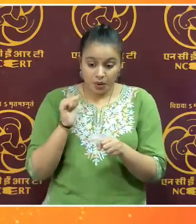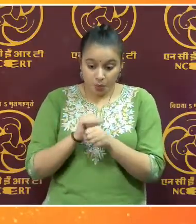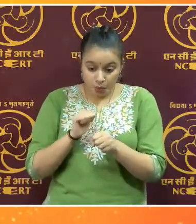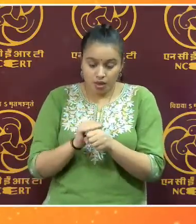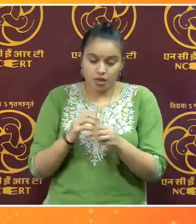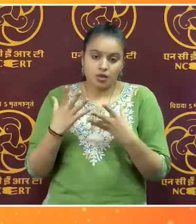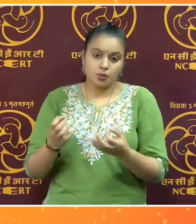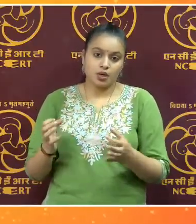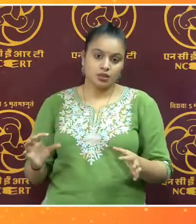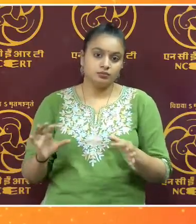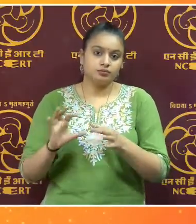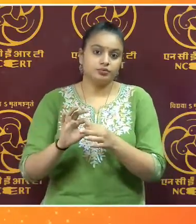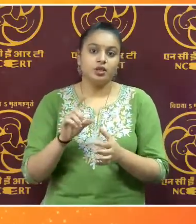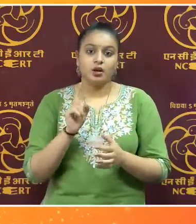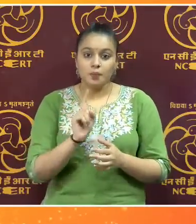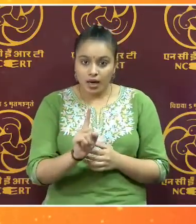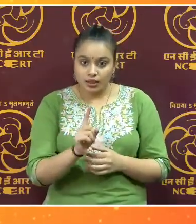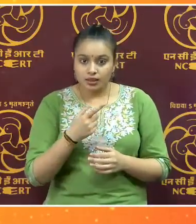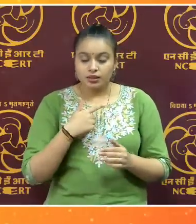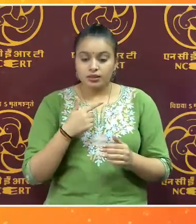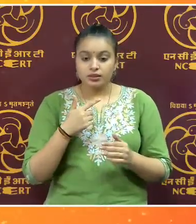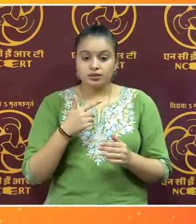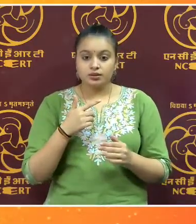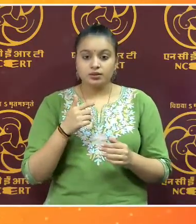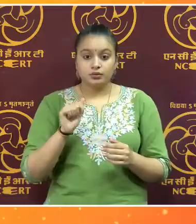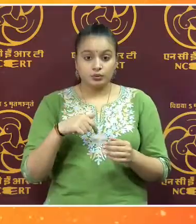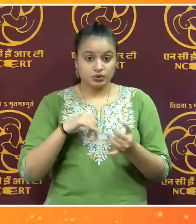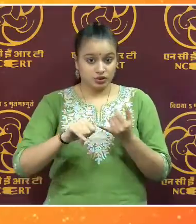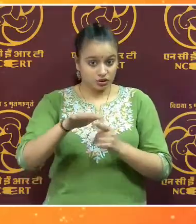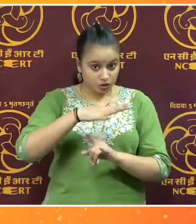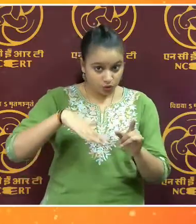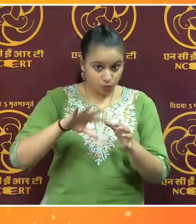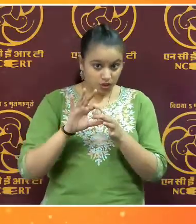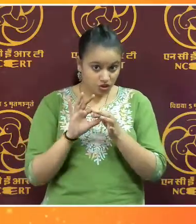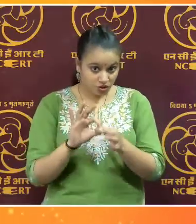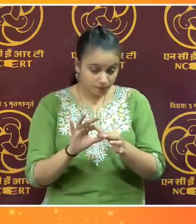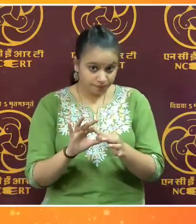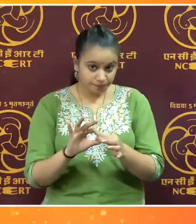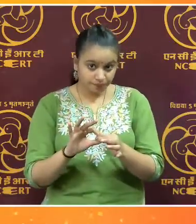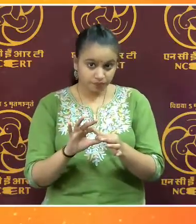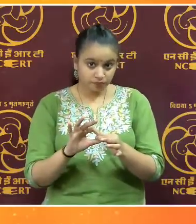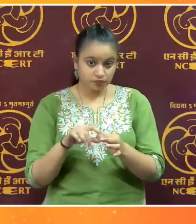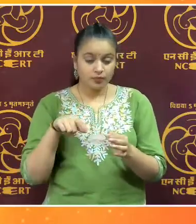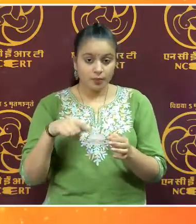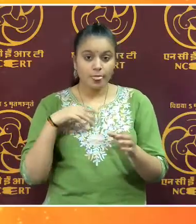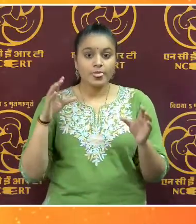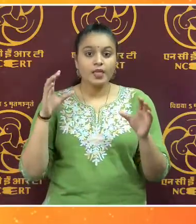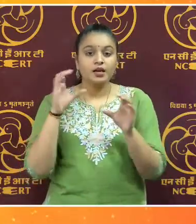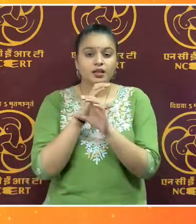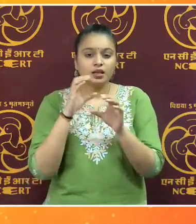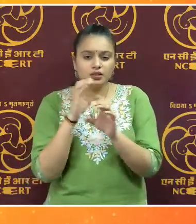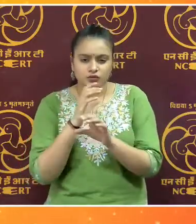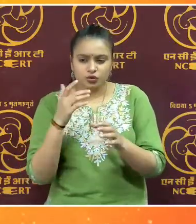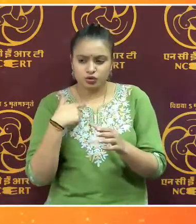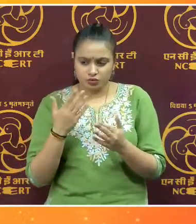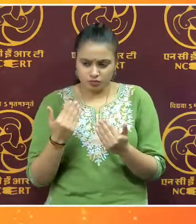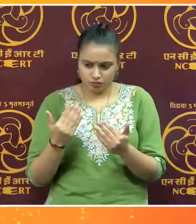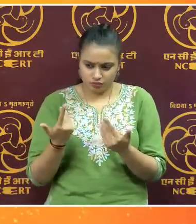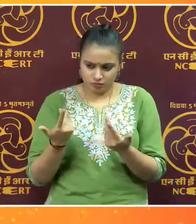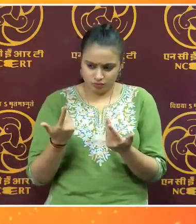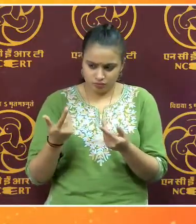you. But the condition he is in, a situation he's in, he's a little confused, Hari Singh, that whether he'll be able to give